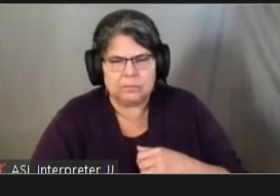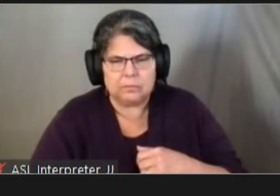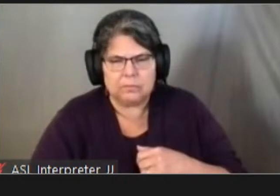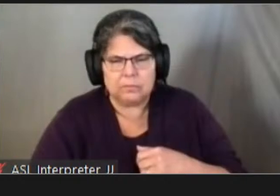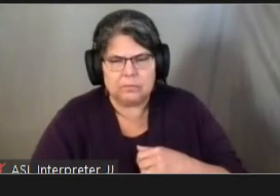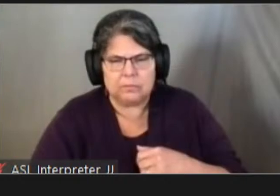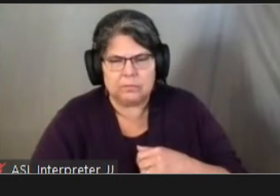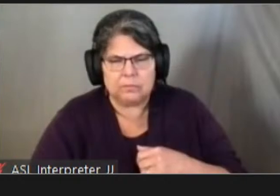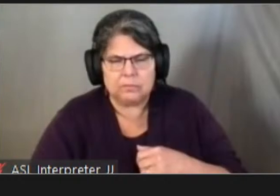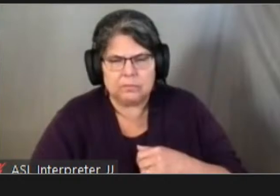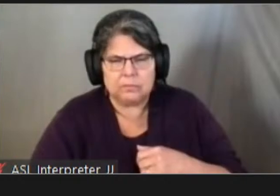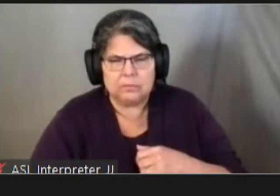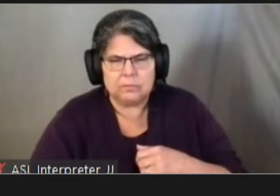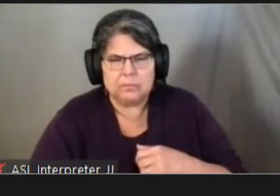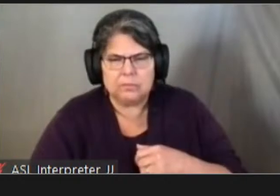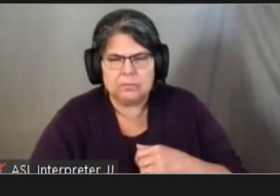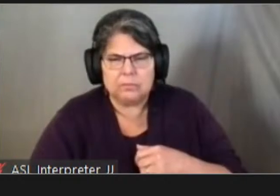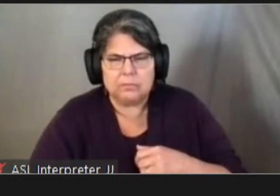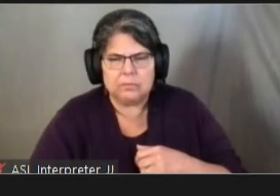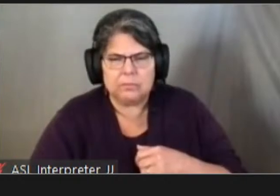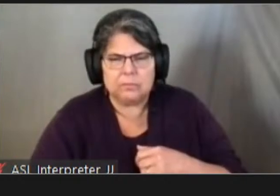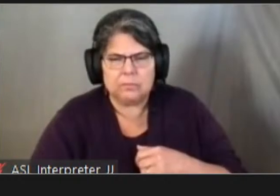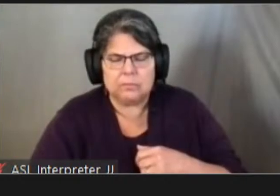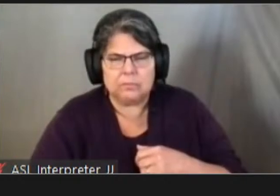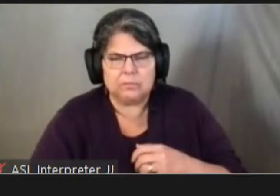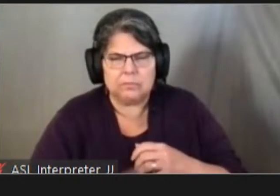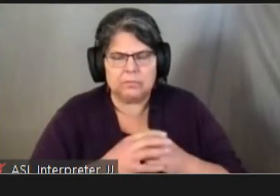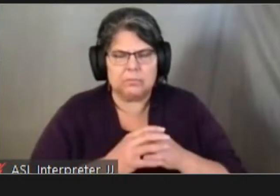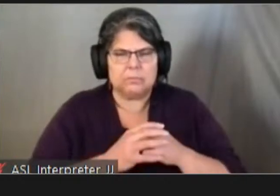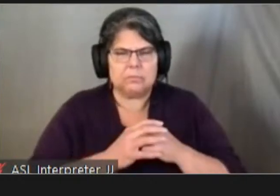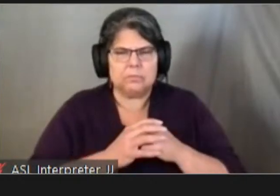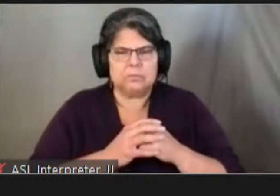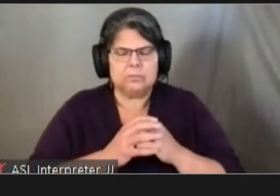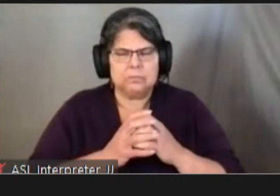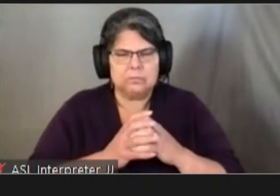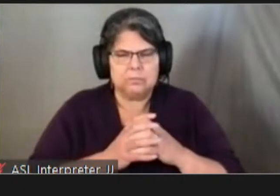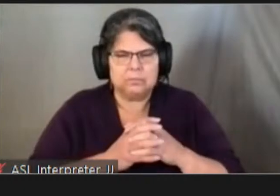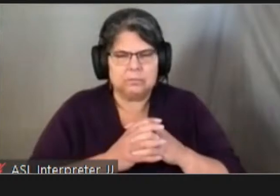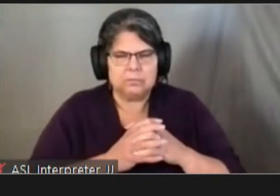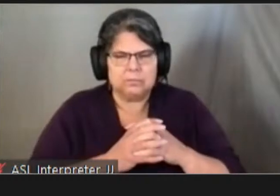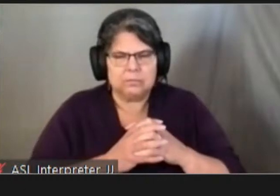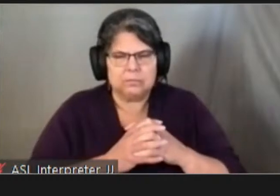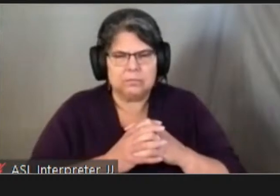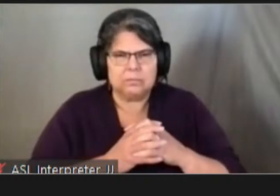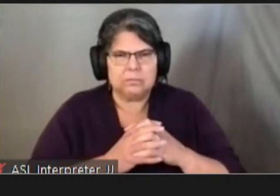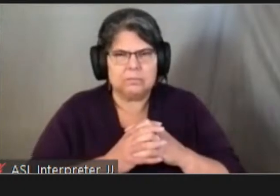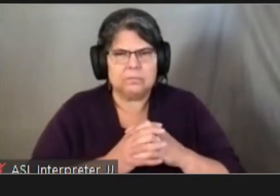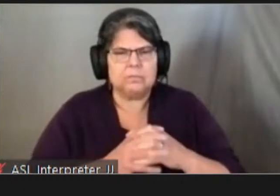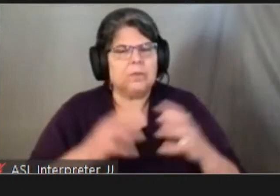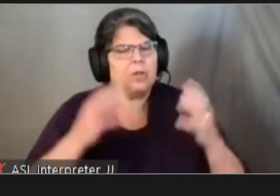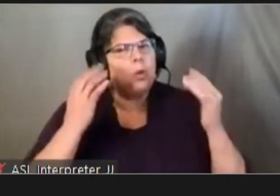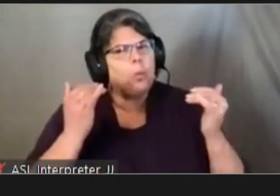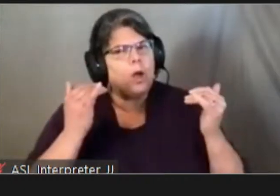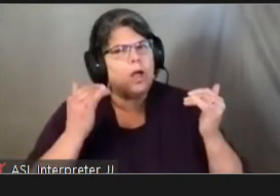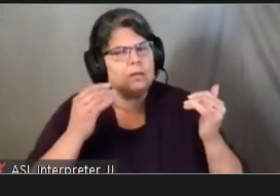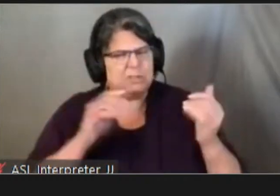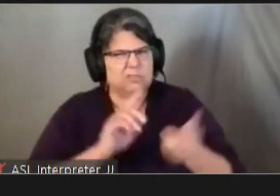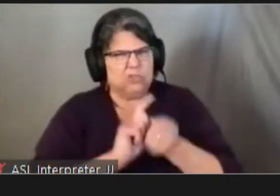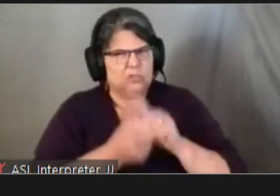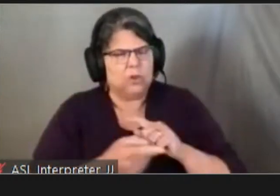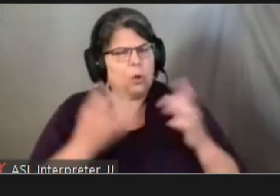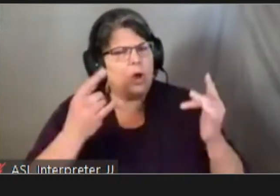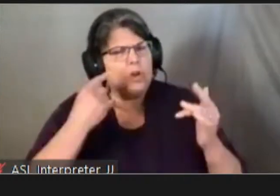están siendo un poco relegadas con la vacuna del COVID-19? Why do you think communities